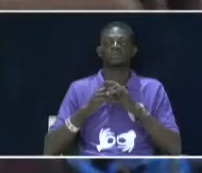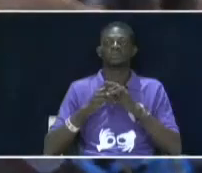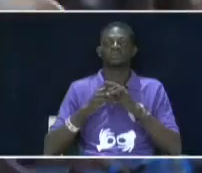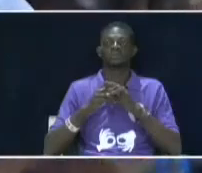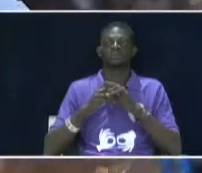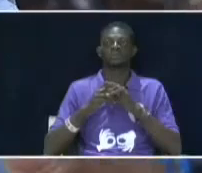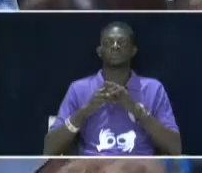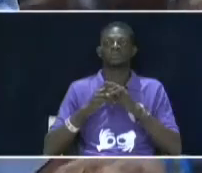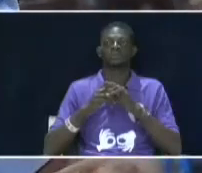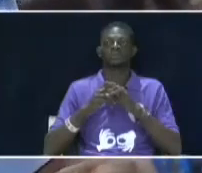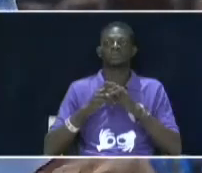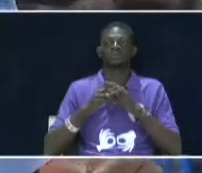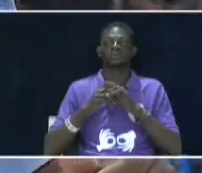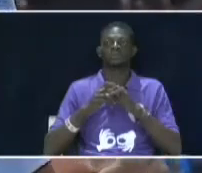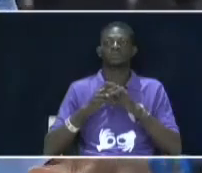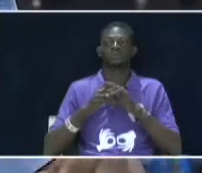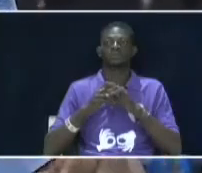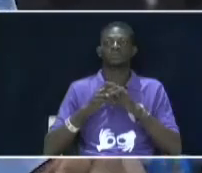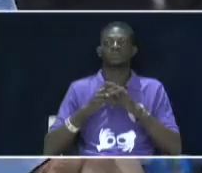Move the barrier, my friend.